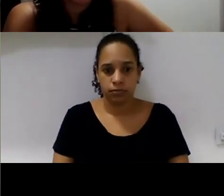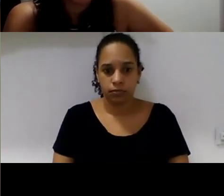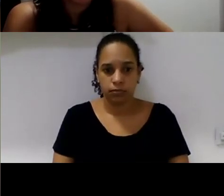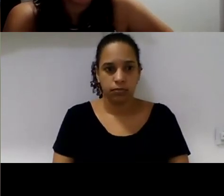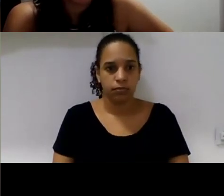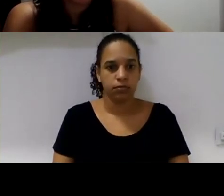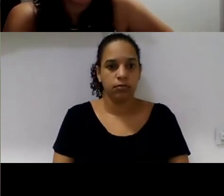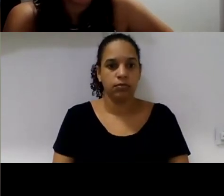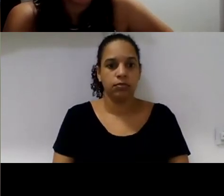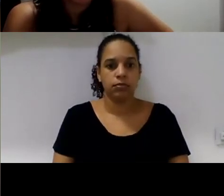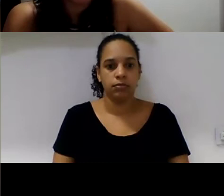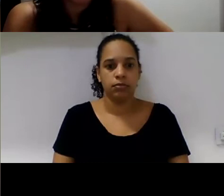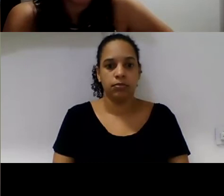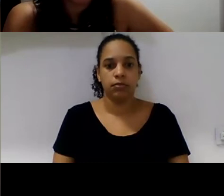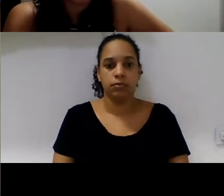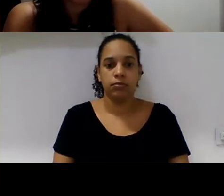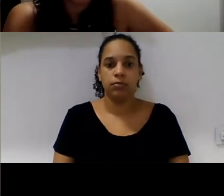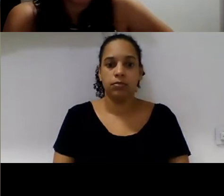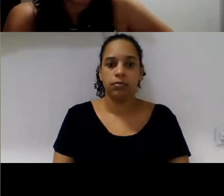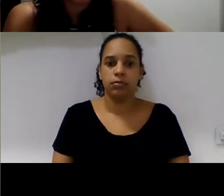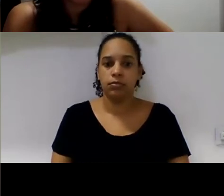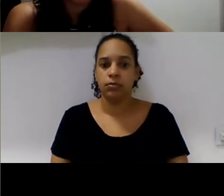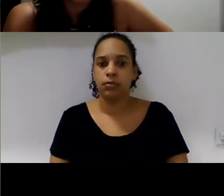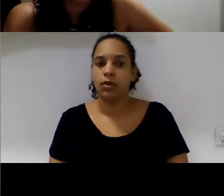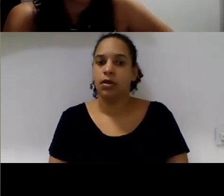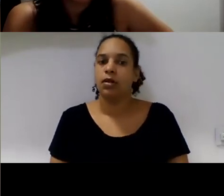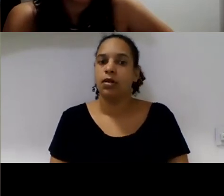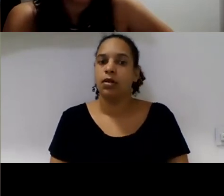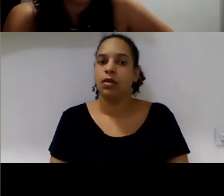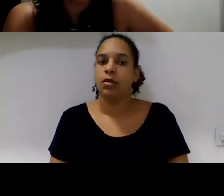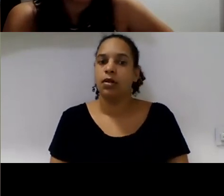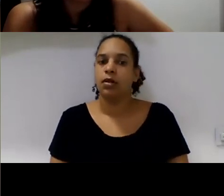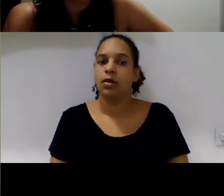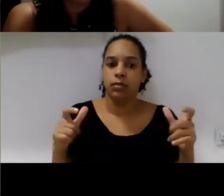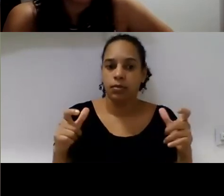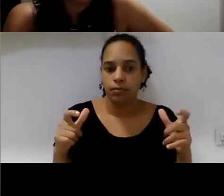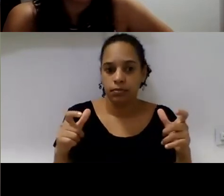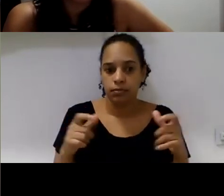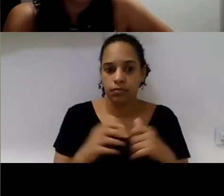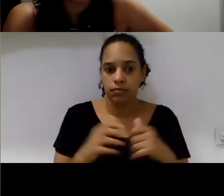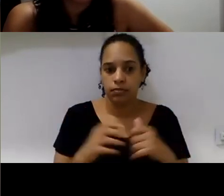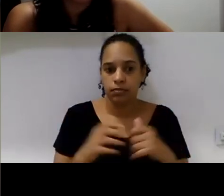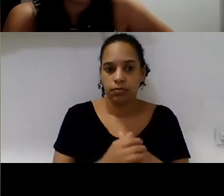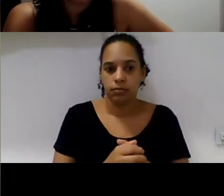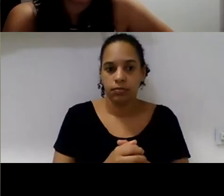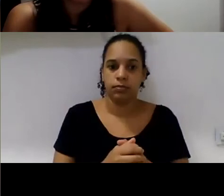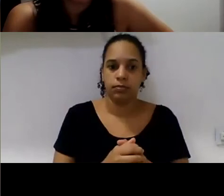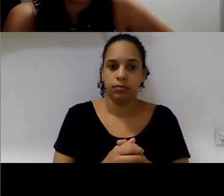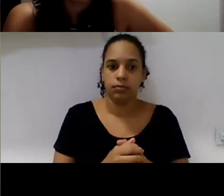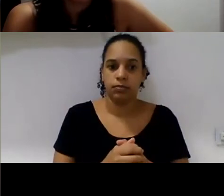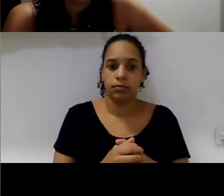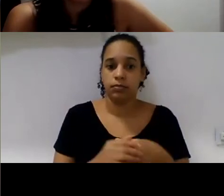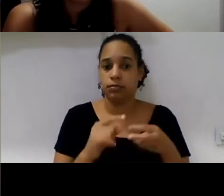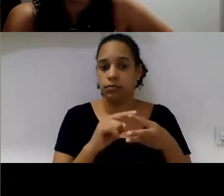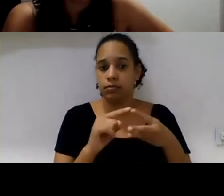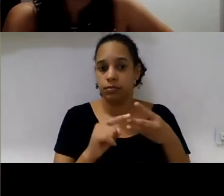tension between these three types of decision making. It's an ethical difference that runs through politics.